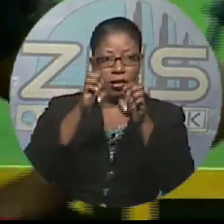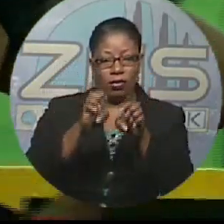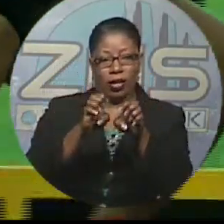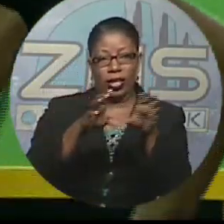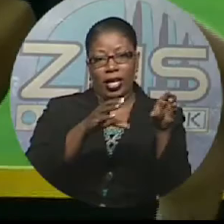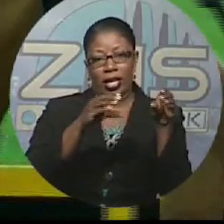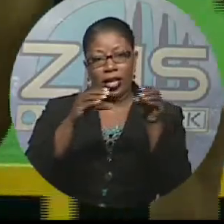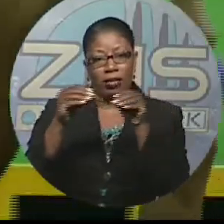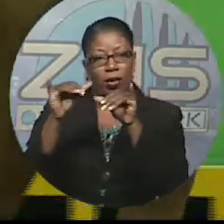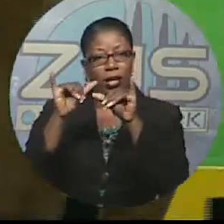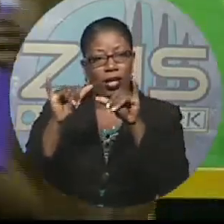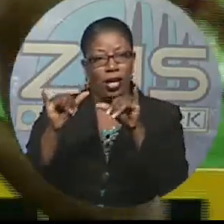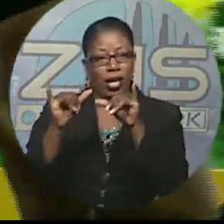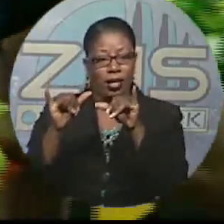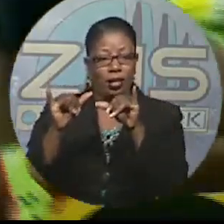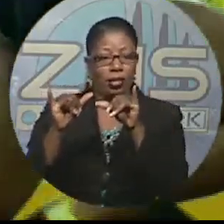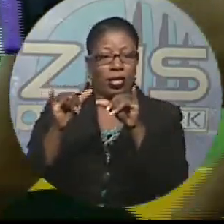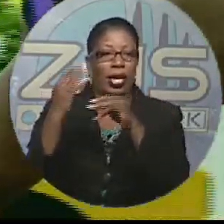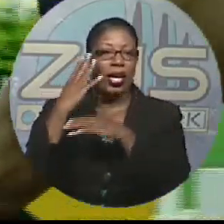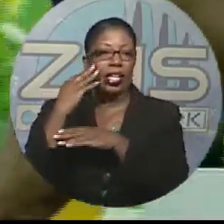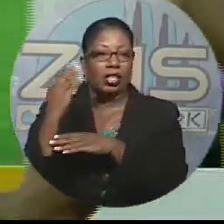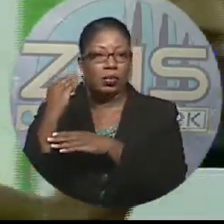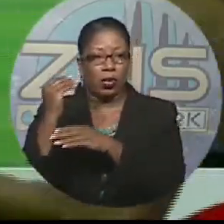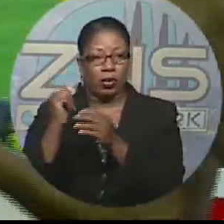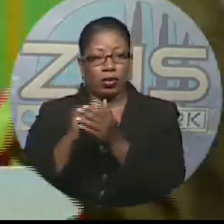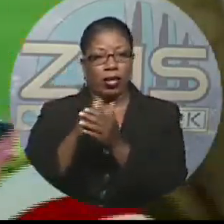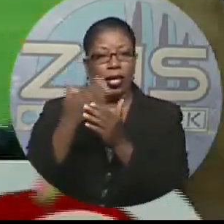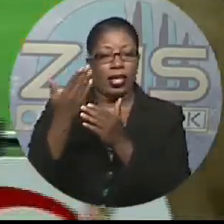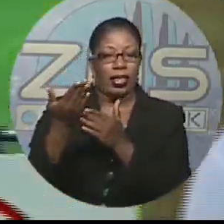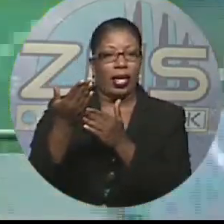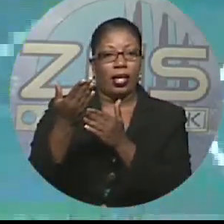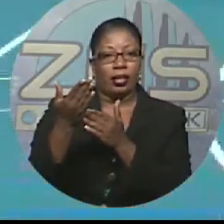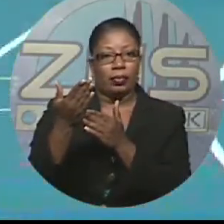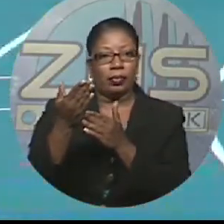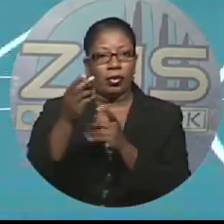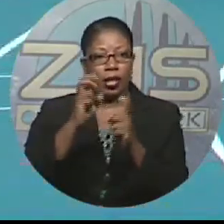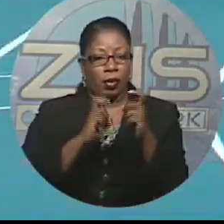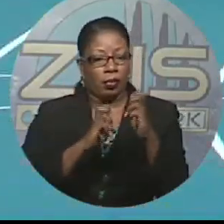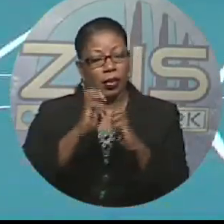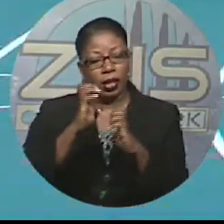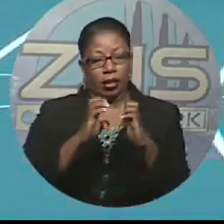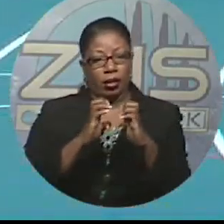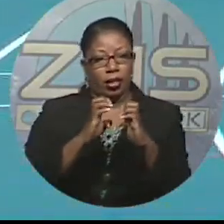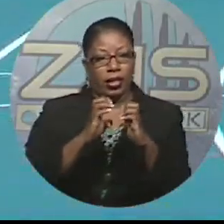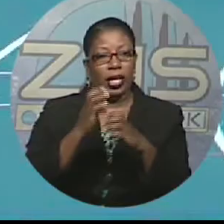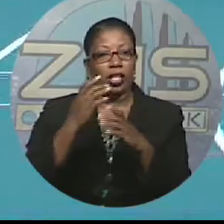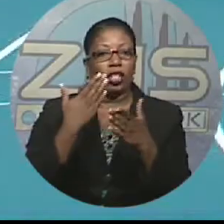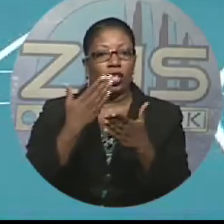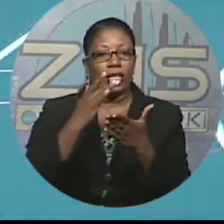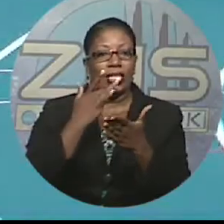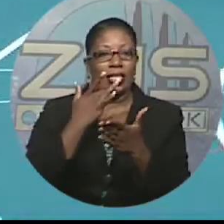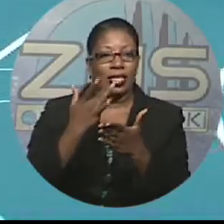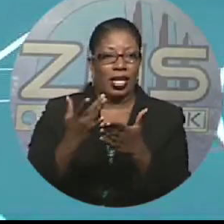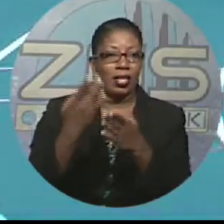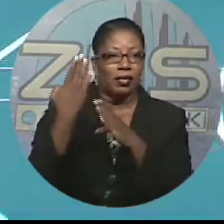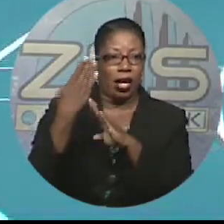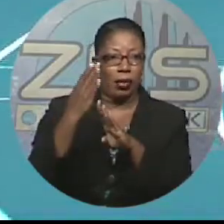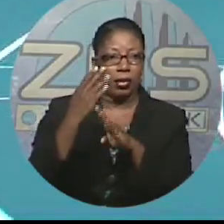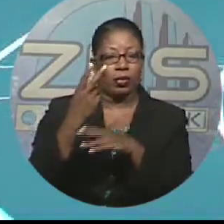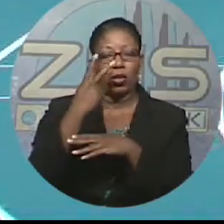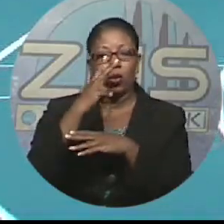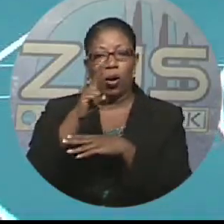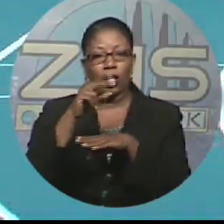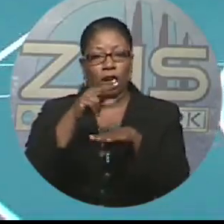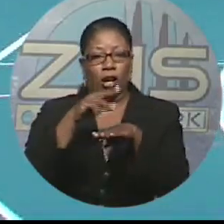lasting impression. Not only did they compete in the historical event, but got a taste of the Bahamas. Those watching from home were also able to